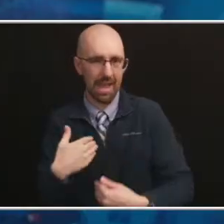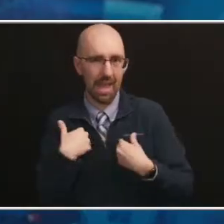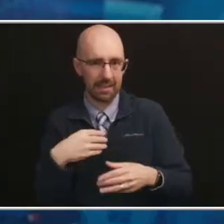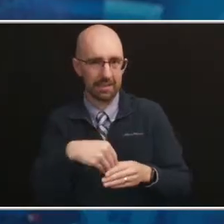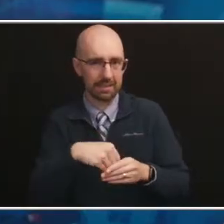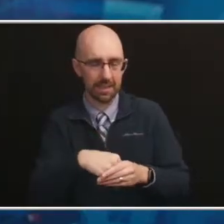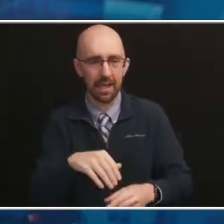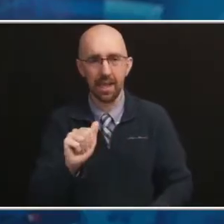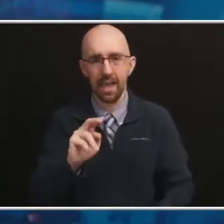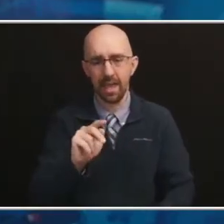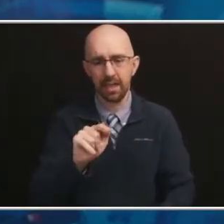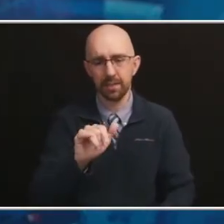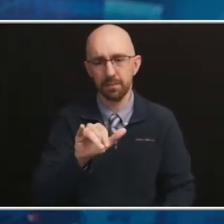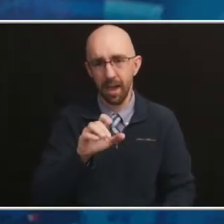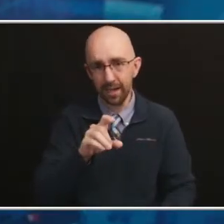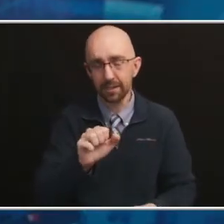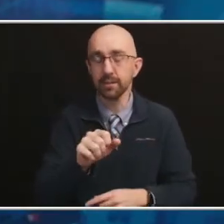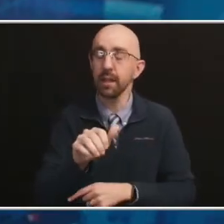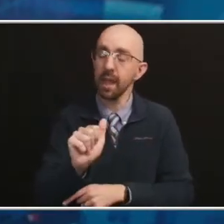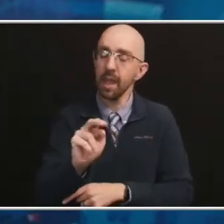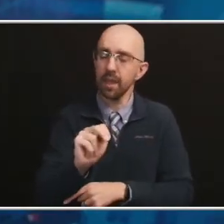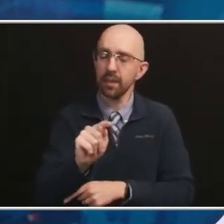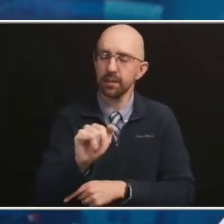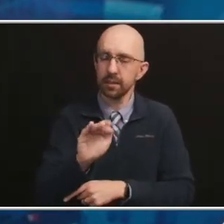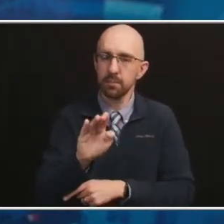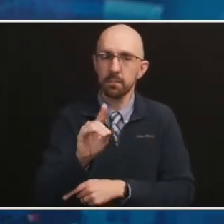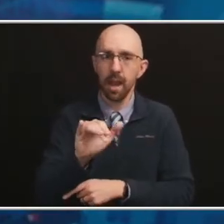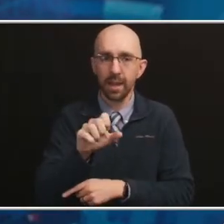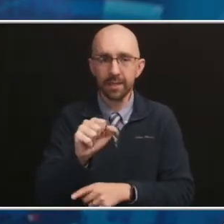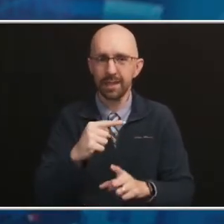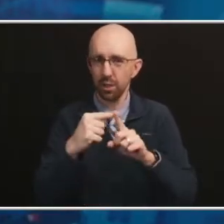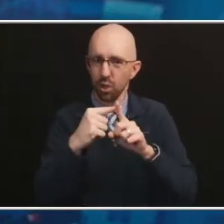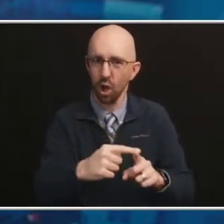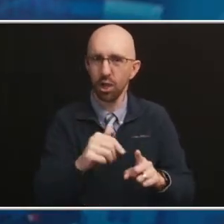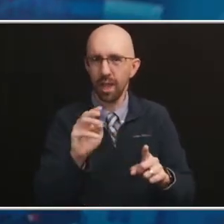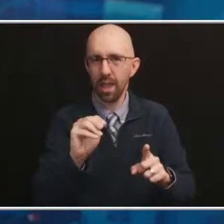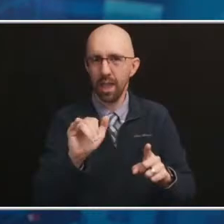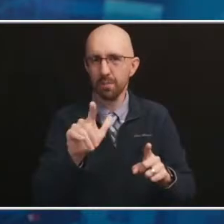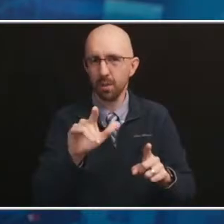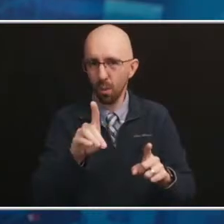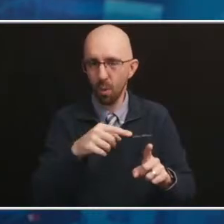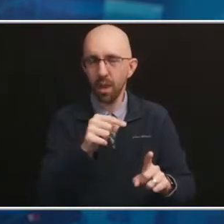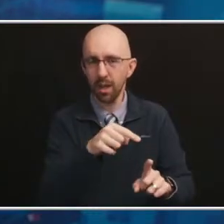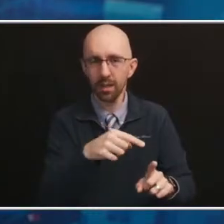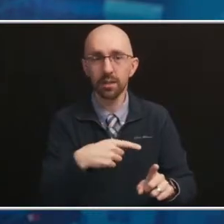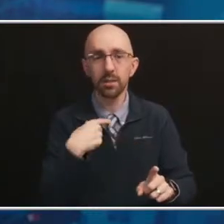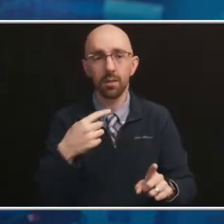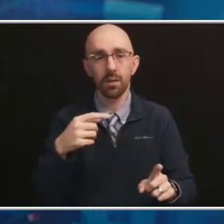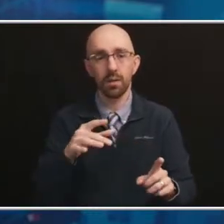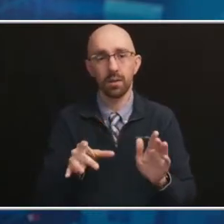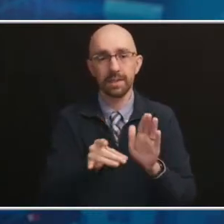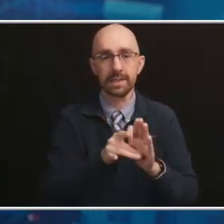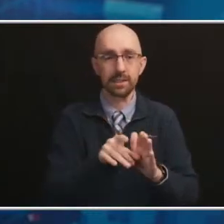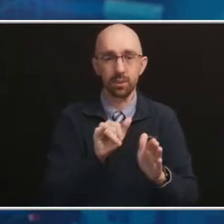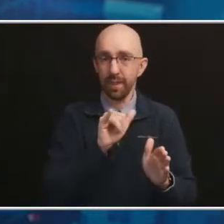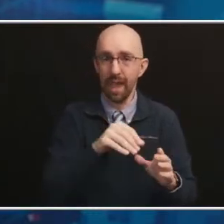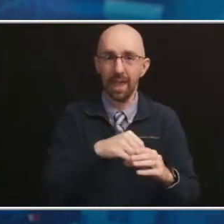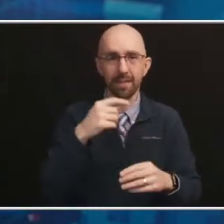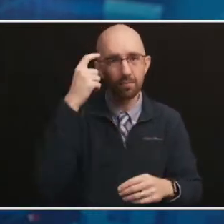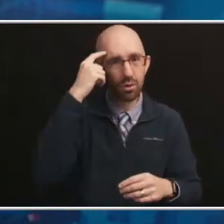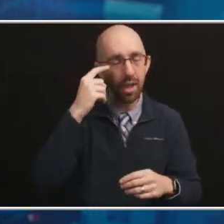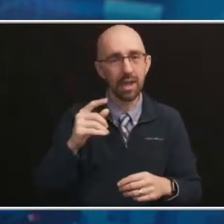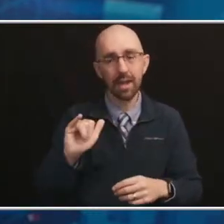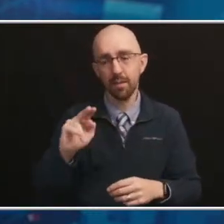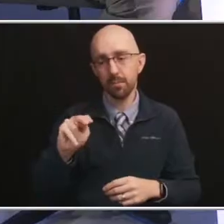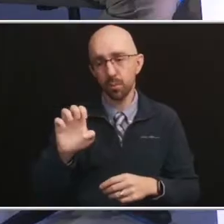targeting amyloid. So they go into the blood and the brain, and they stick to amyloid, and then the immune system pulls the amyloid out of the brain.